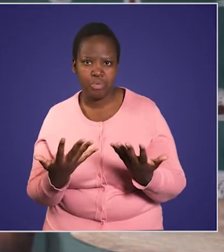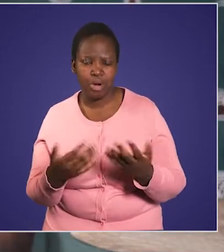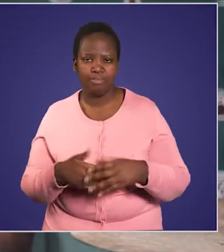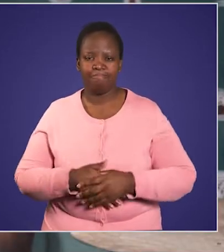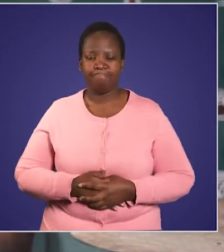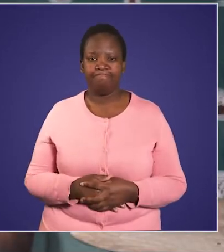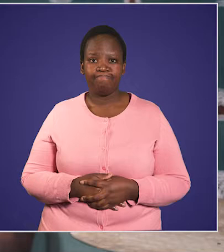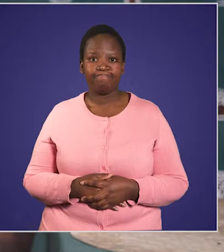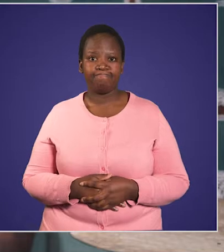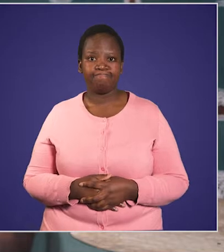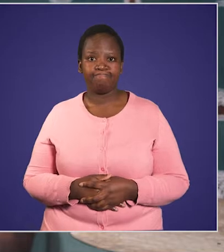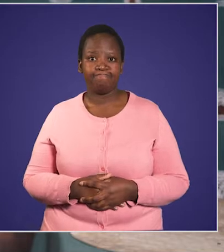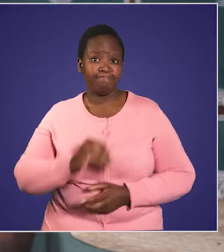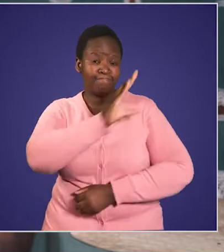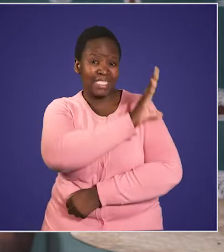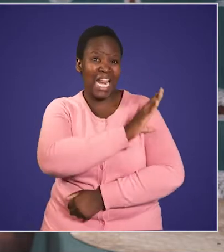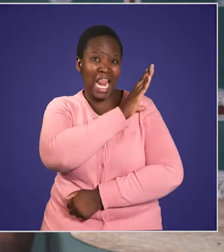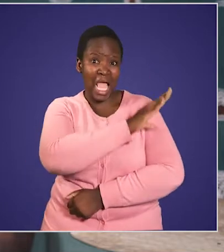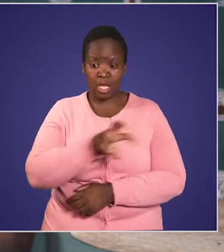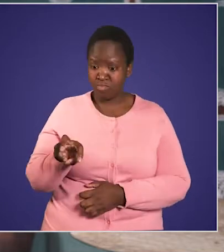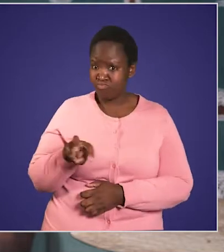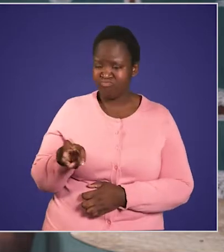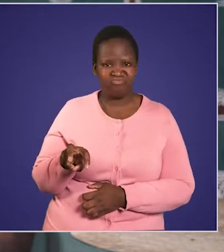The clinic is far from here.